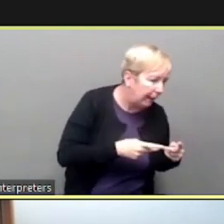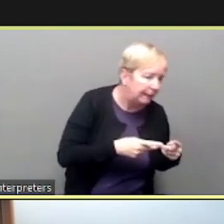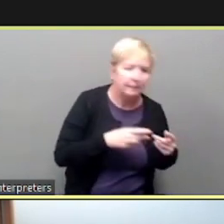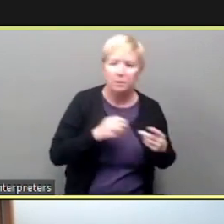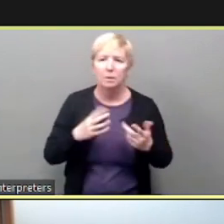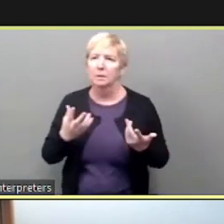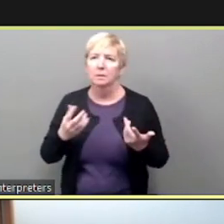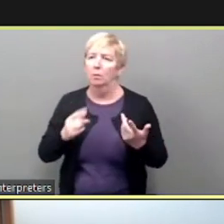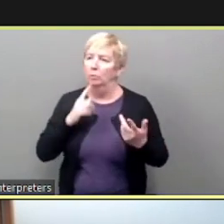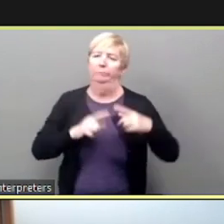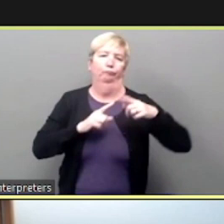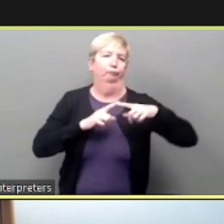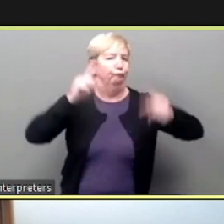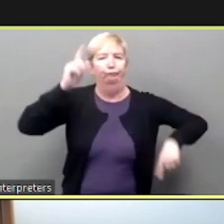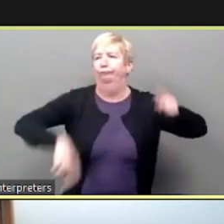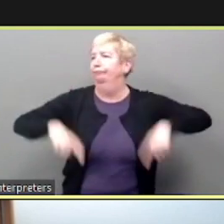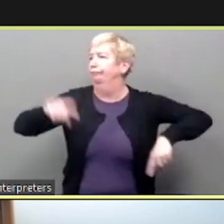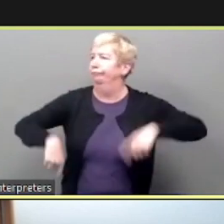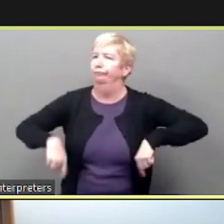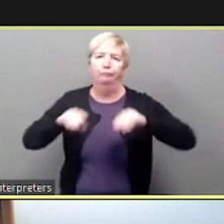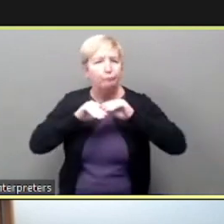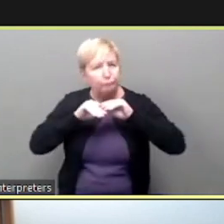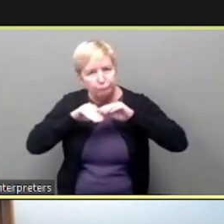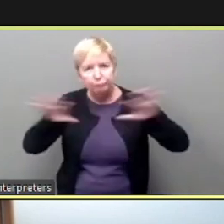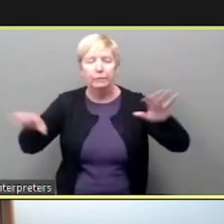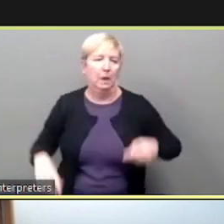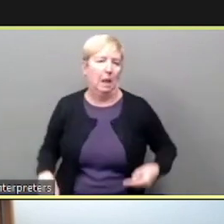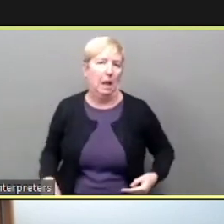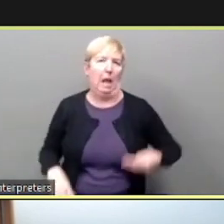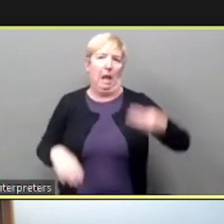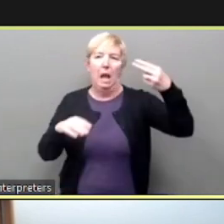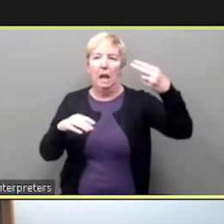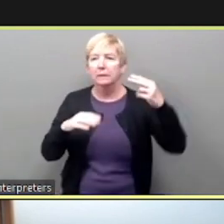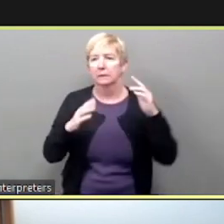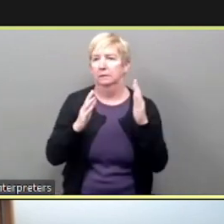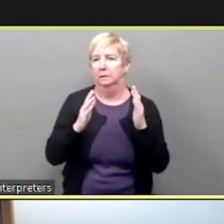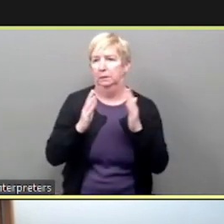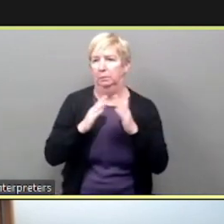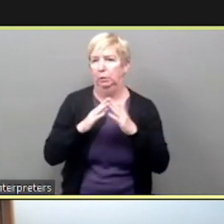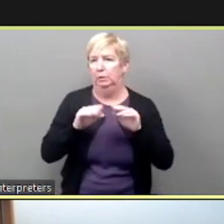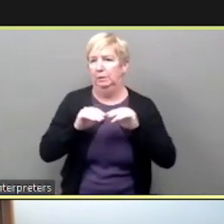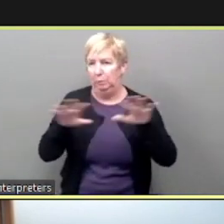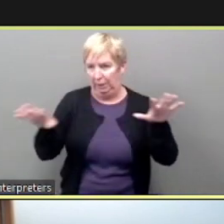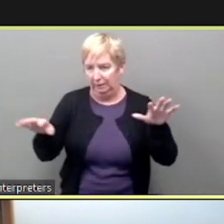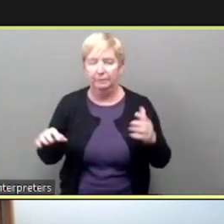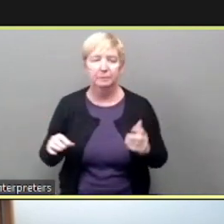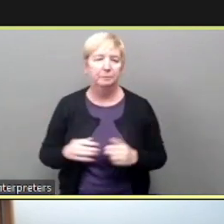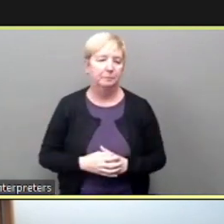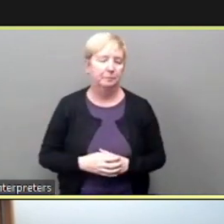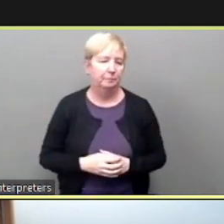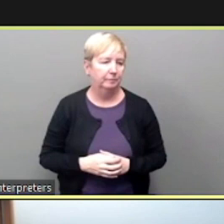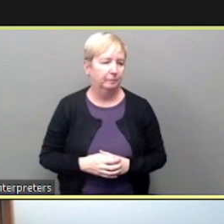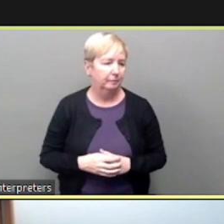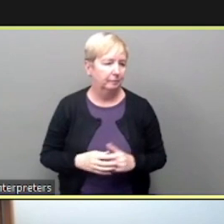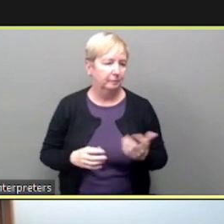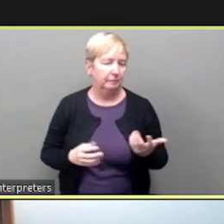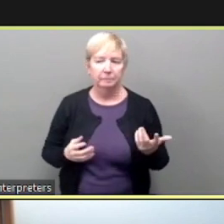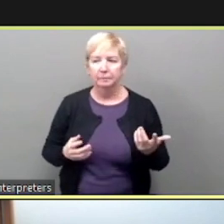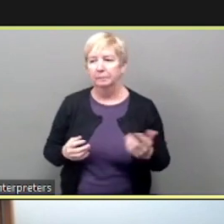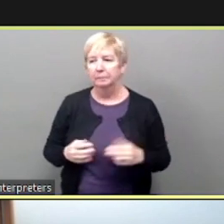group of people. In other words, there's a high level of community transmission, and people are getting infected